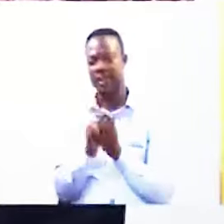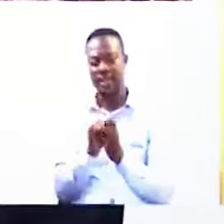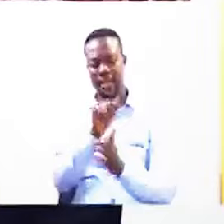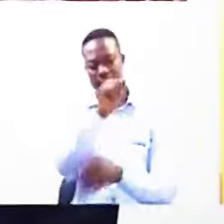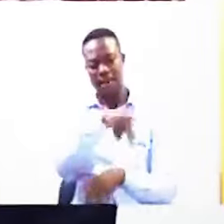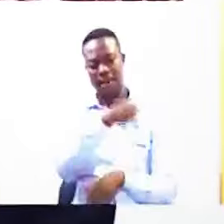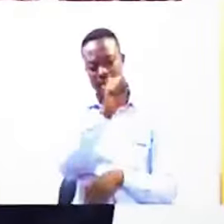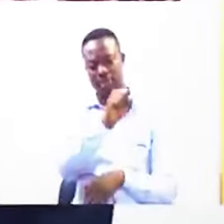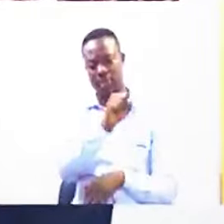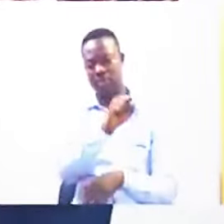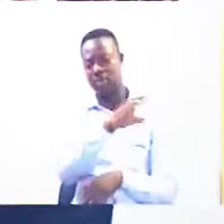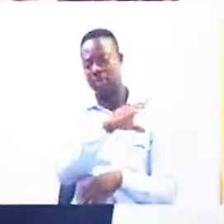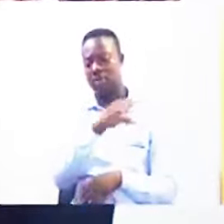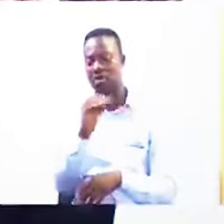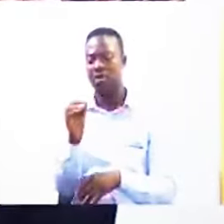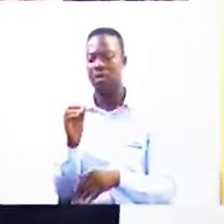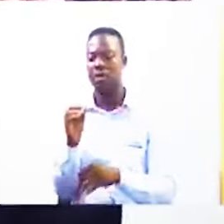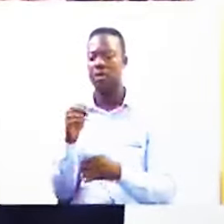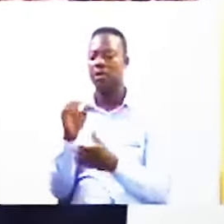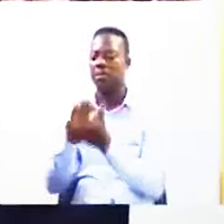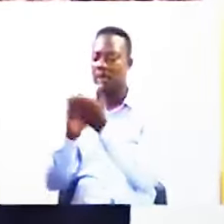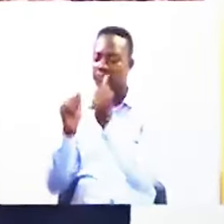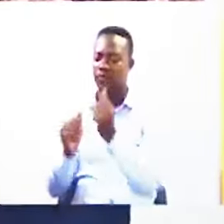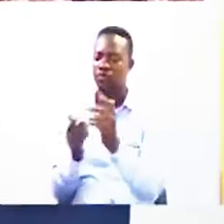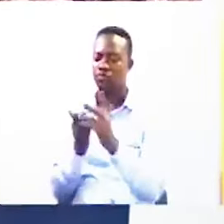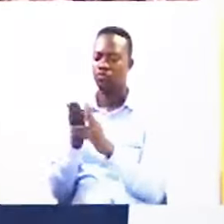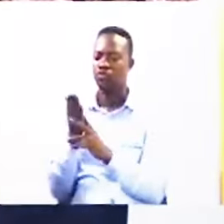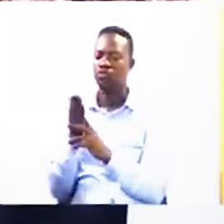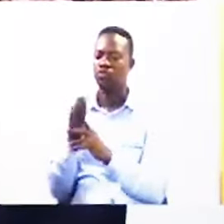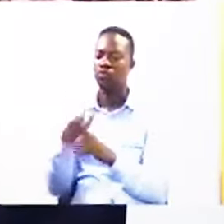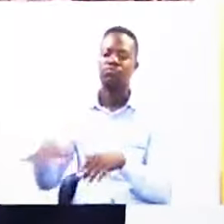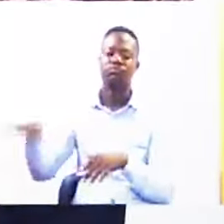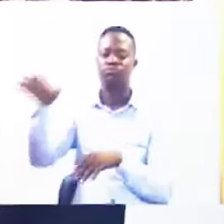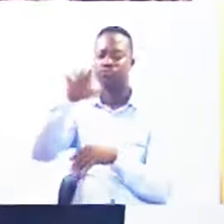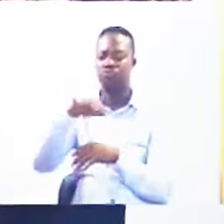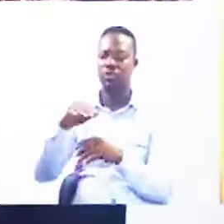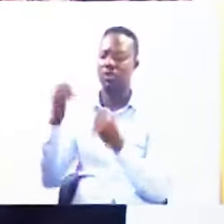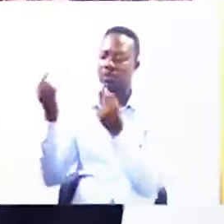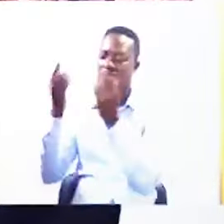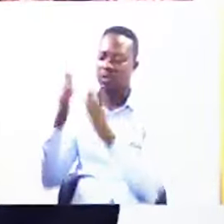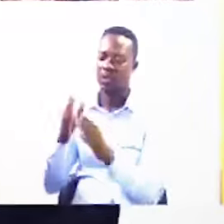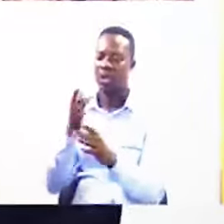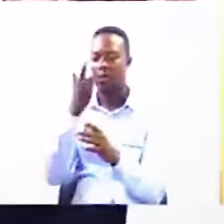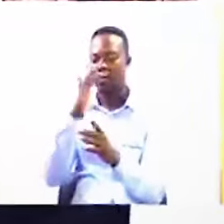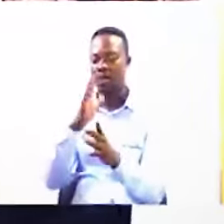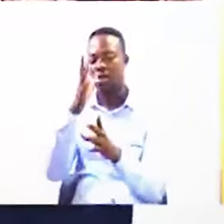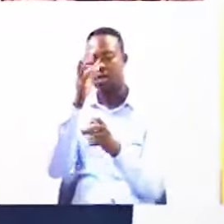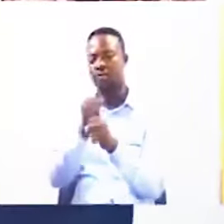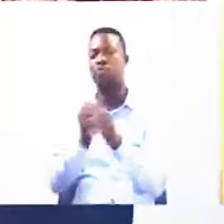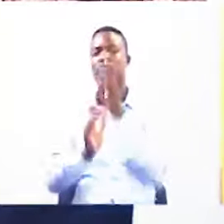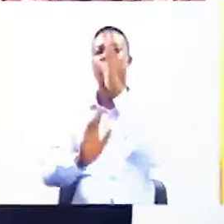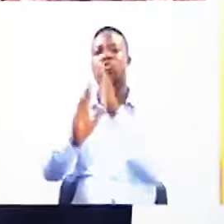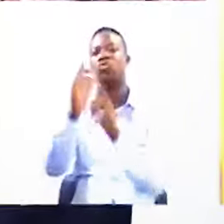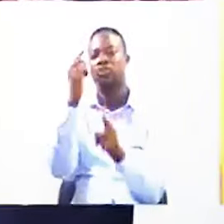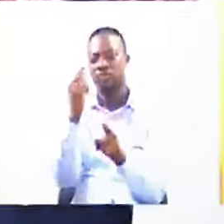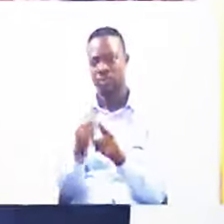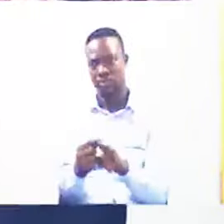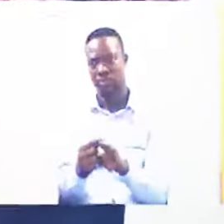believers throughout Judea heard that the Gentiles also had received the word of God.